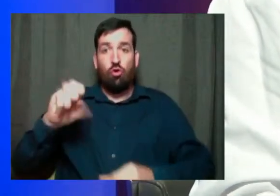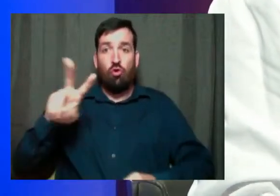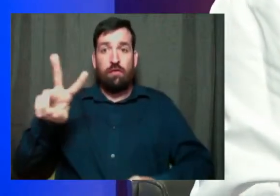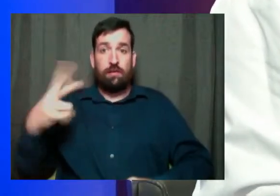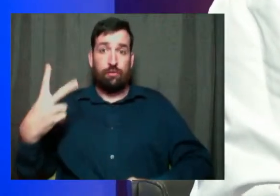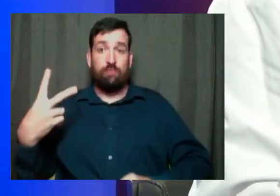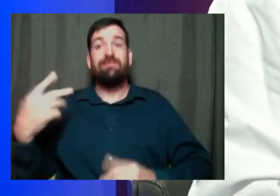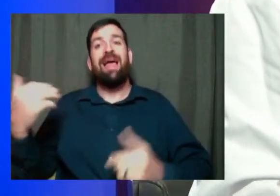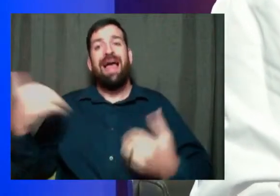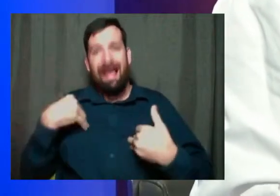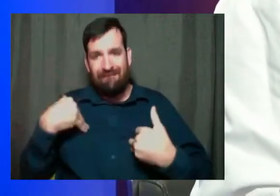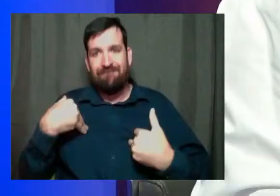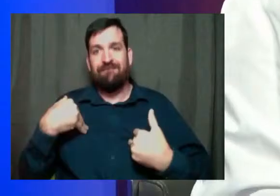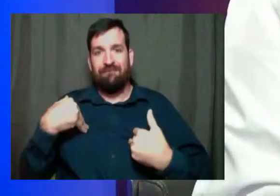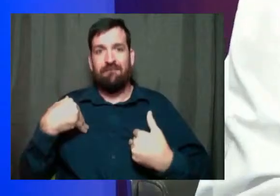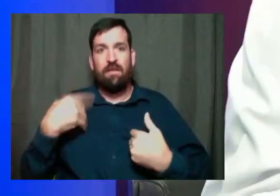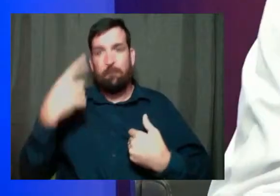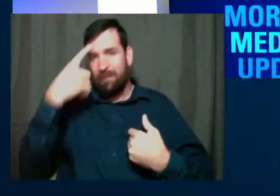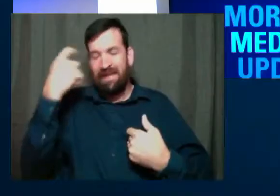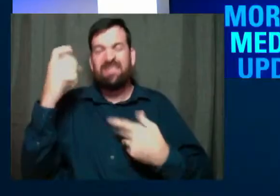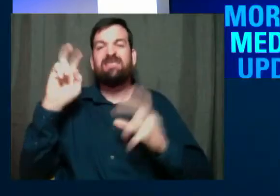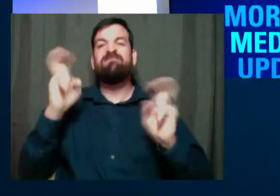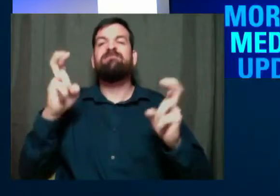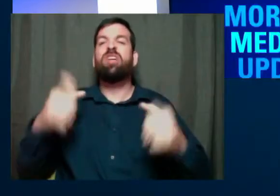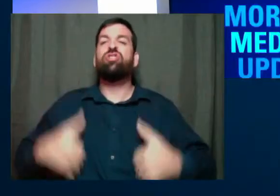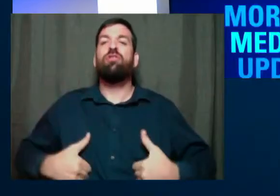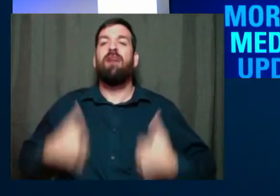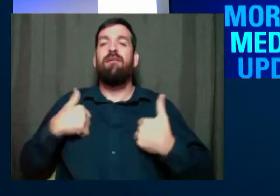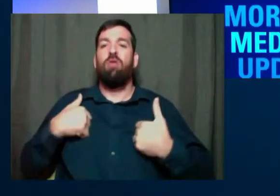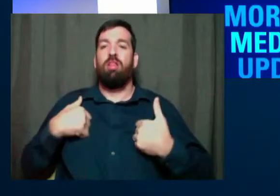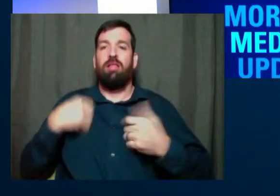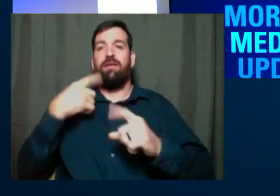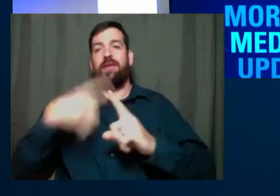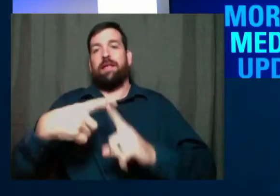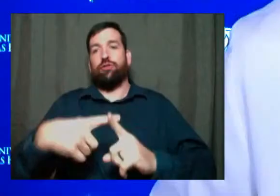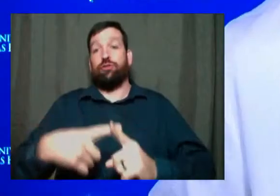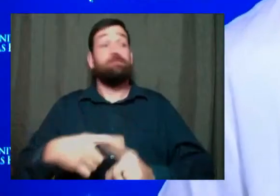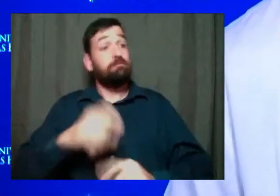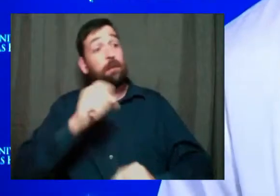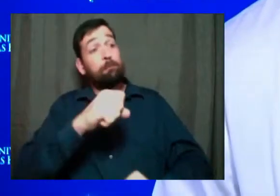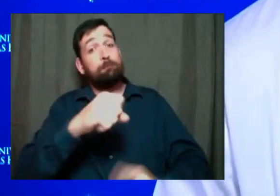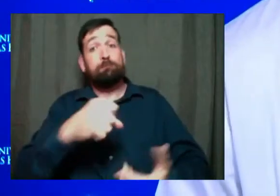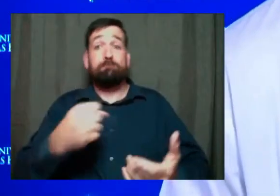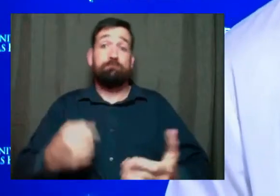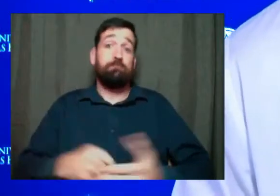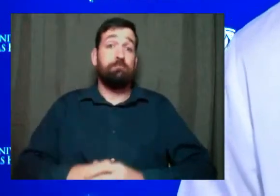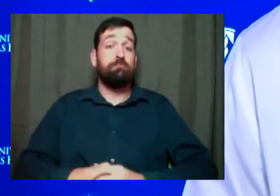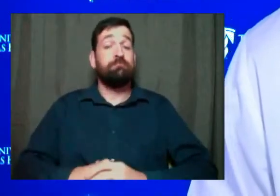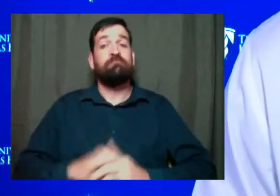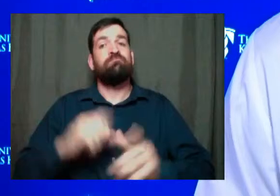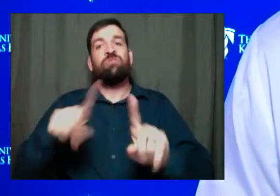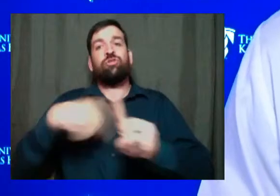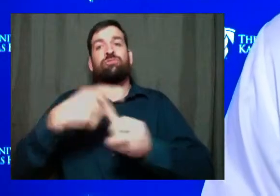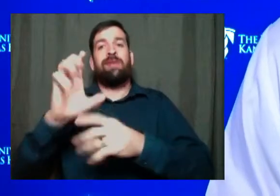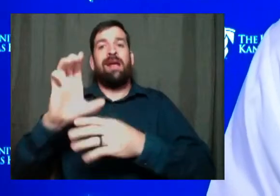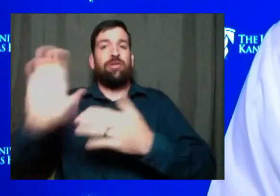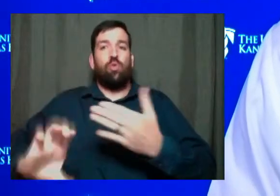because it's probably a survival advantage, Hawkeye. Yeah, I think it is just more of a consequence and a function of